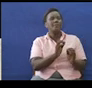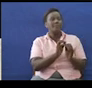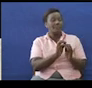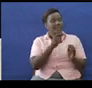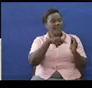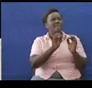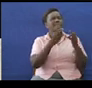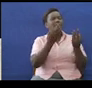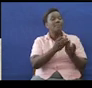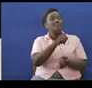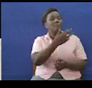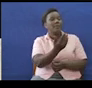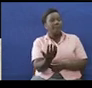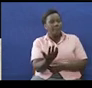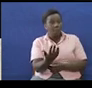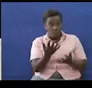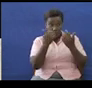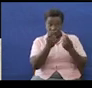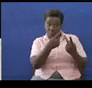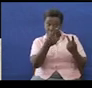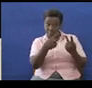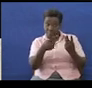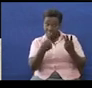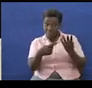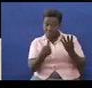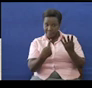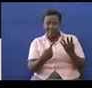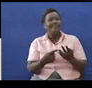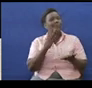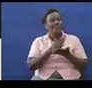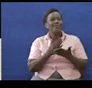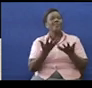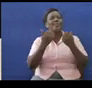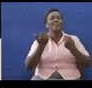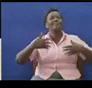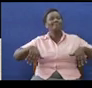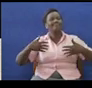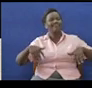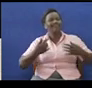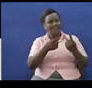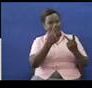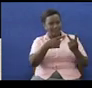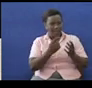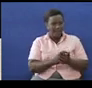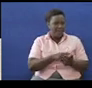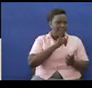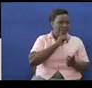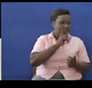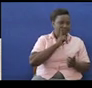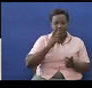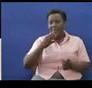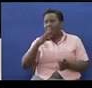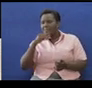of members who are in the family right now. How many are you in the house? Can you count it? You can